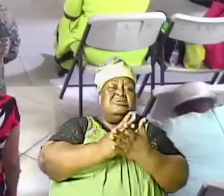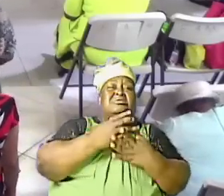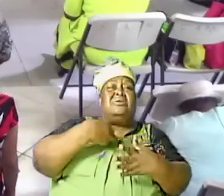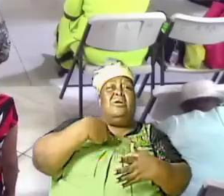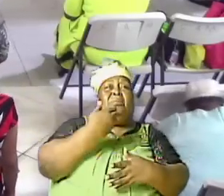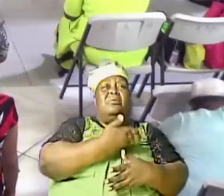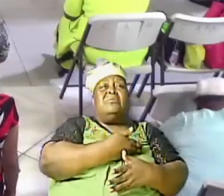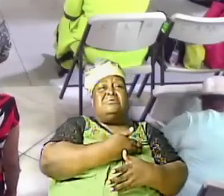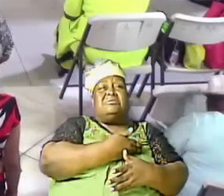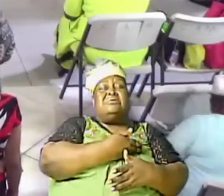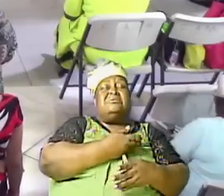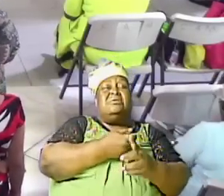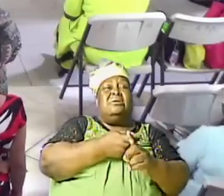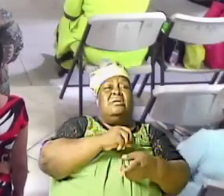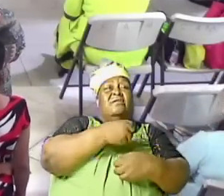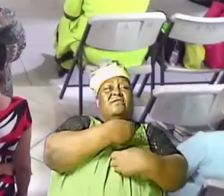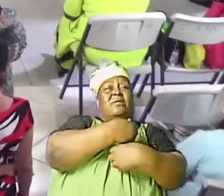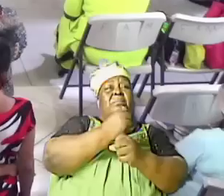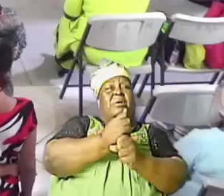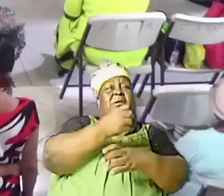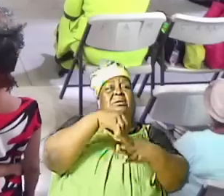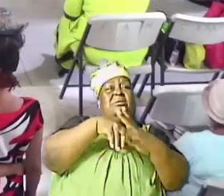name, hallelujah.